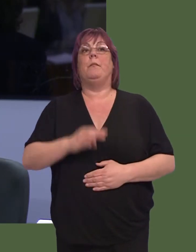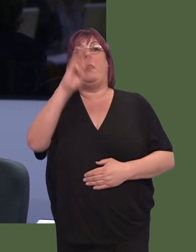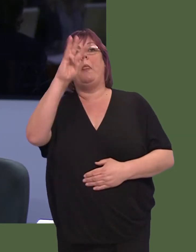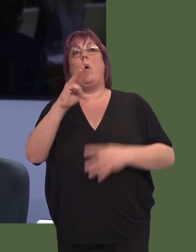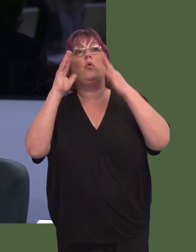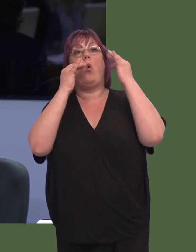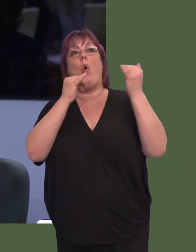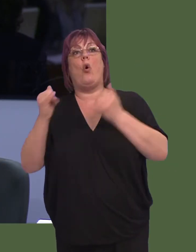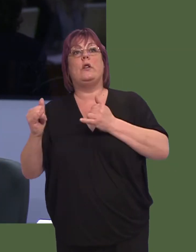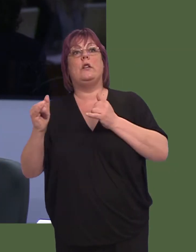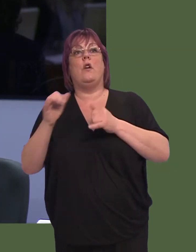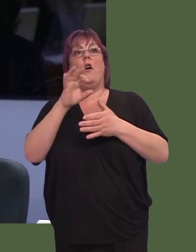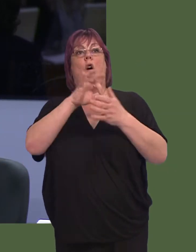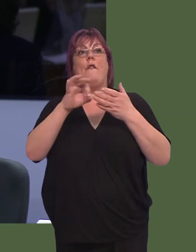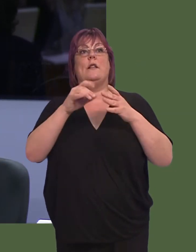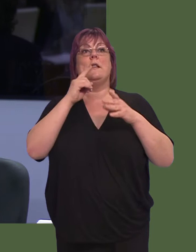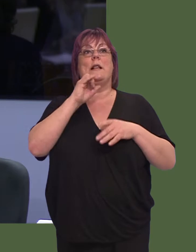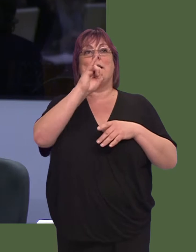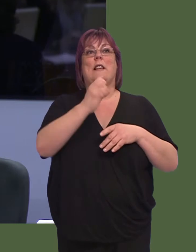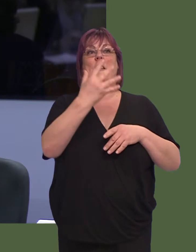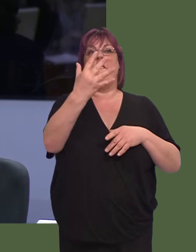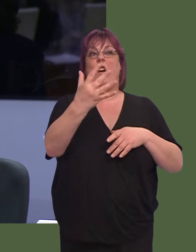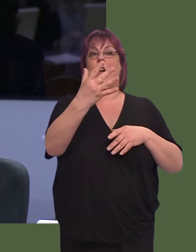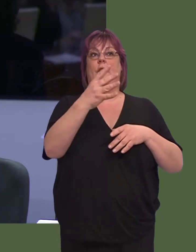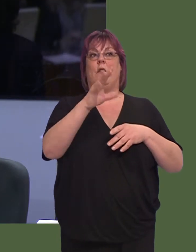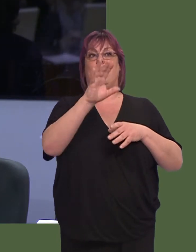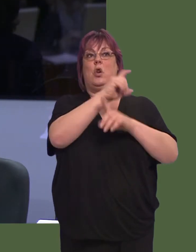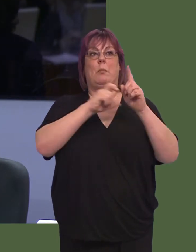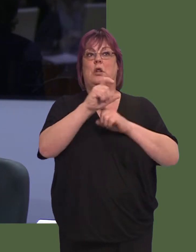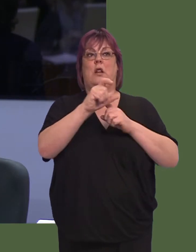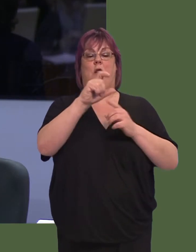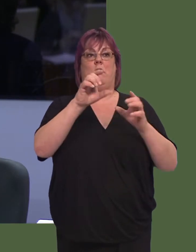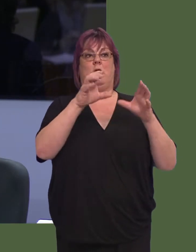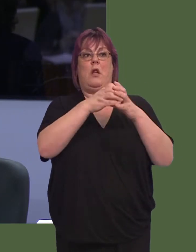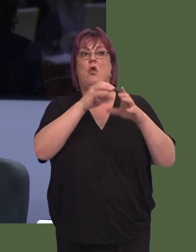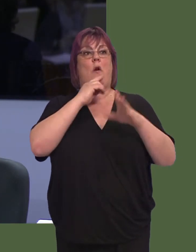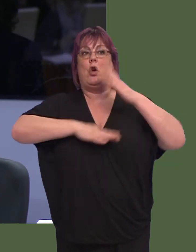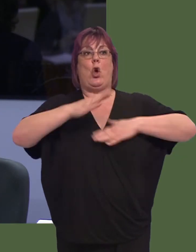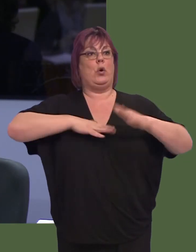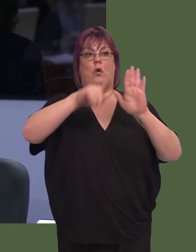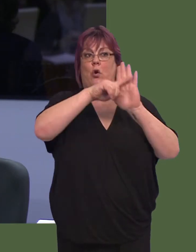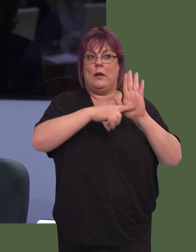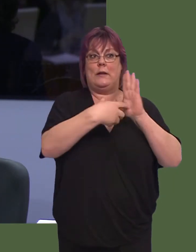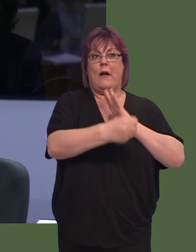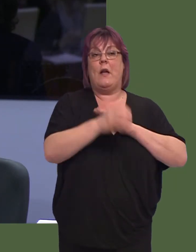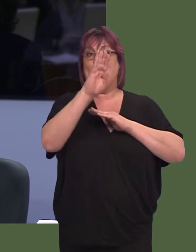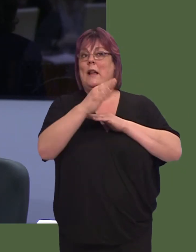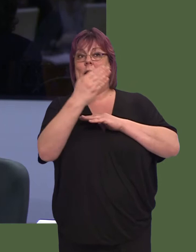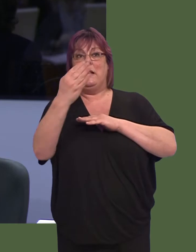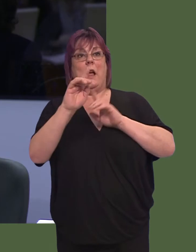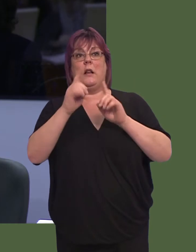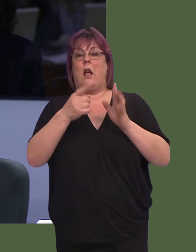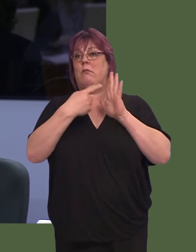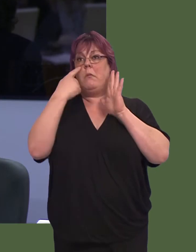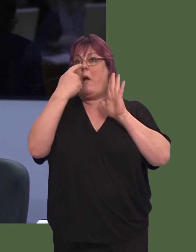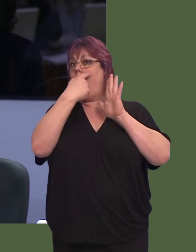Wales Audit Office has found 65 community councils have not even yet adopted a code of conduct for members, 99 unable